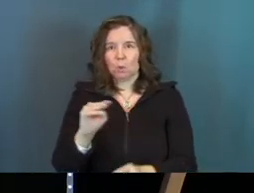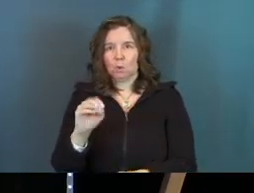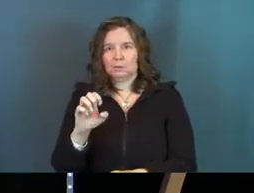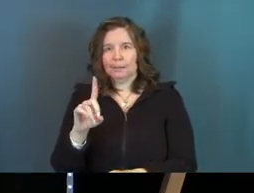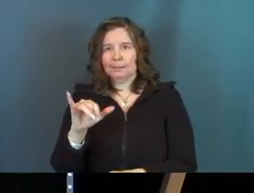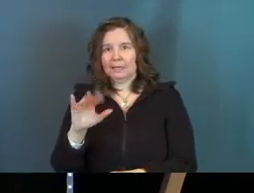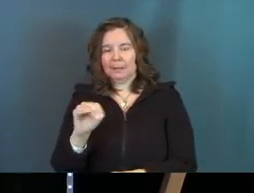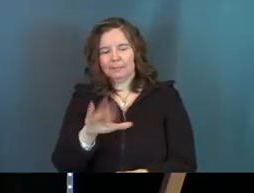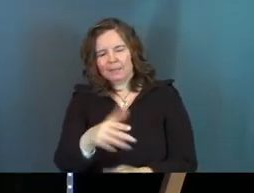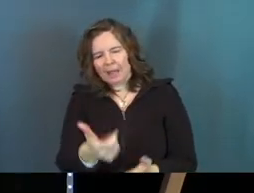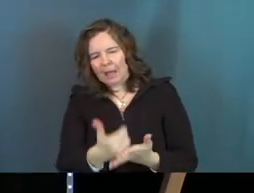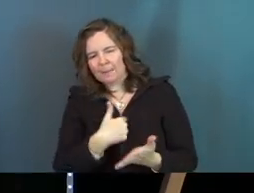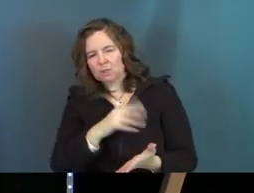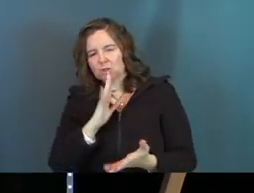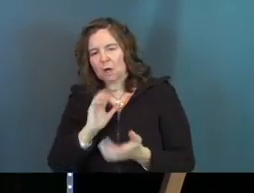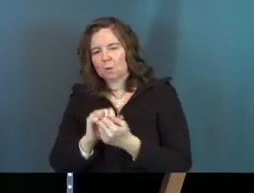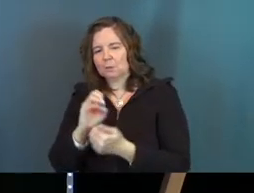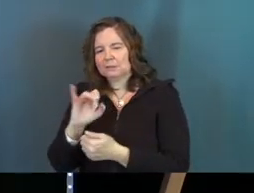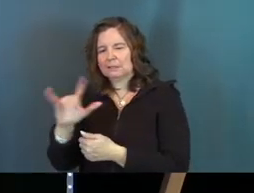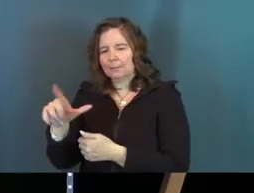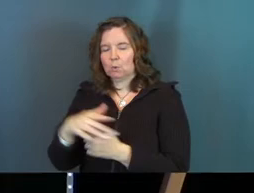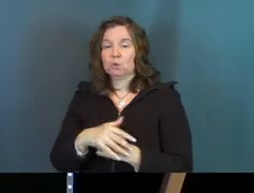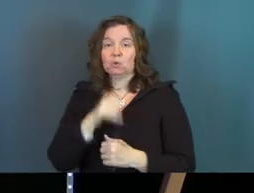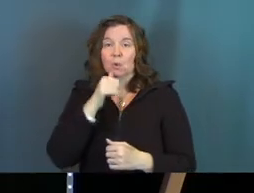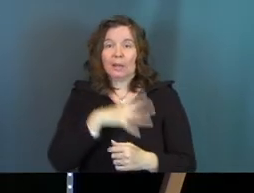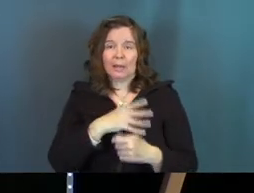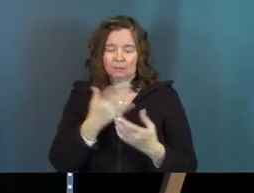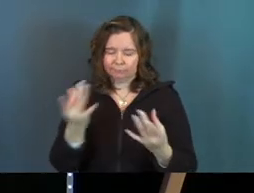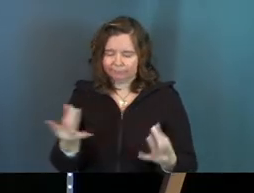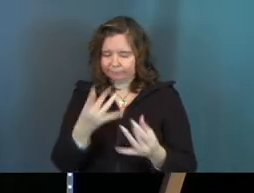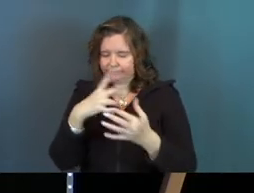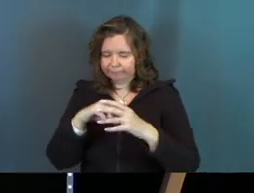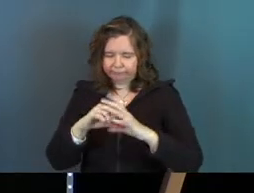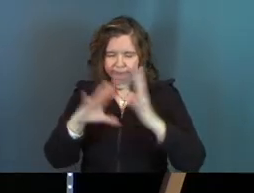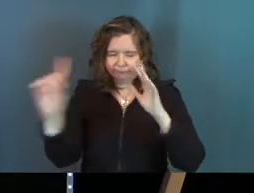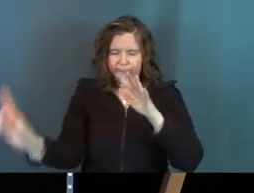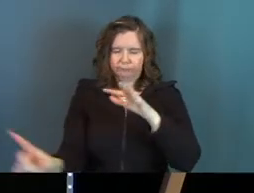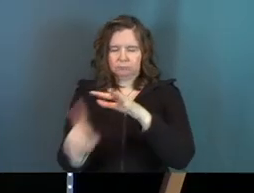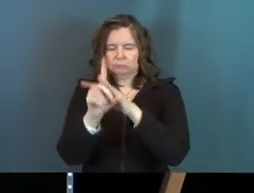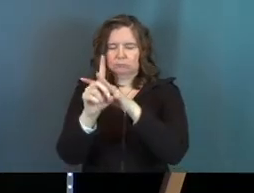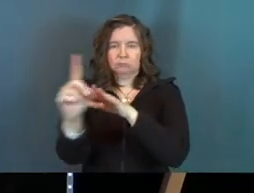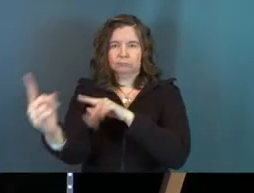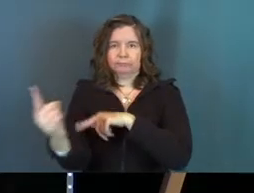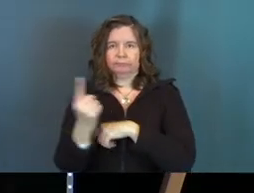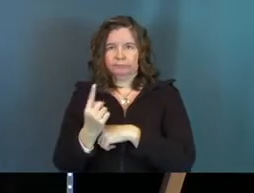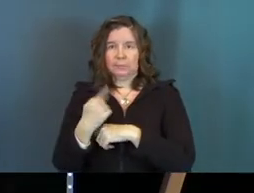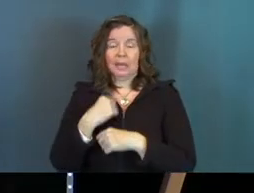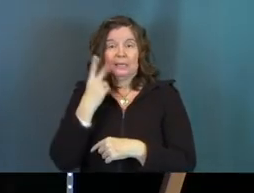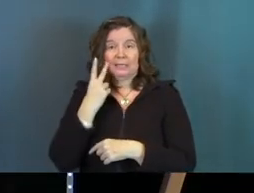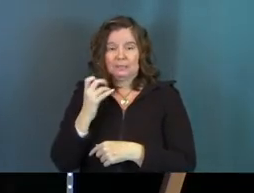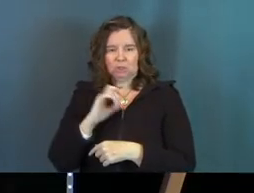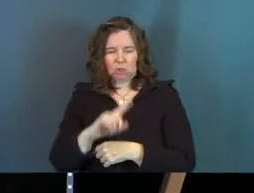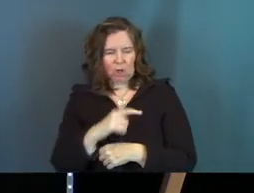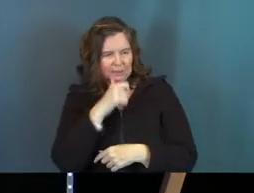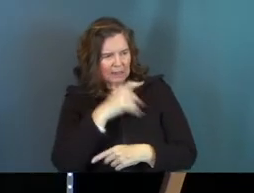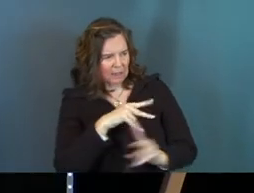Samuel. Saul's asking for that. And so here's what happens. The lady makes it happen, and Samuel comes back, and he sees Saul and this lady, and this is what he says